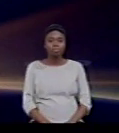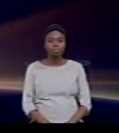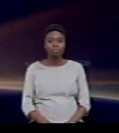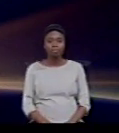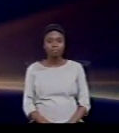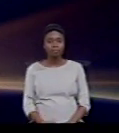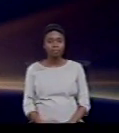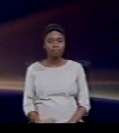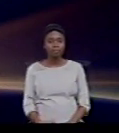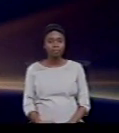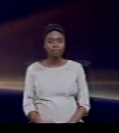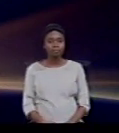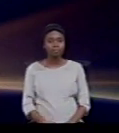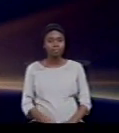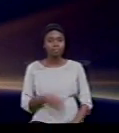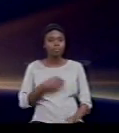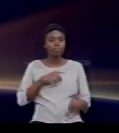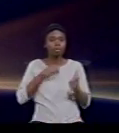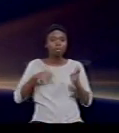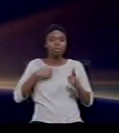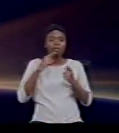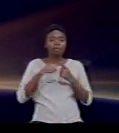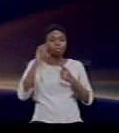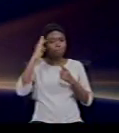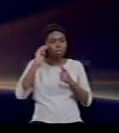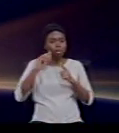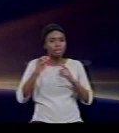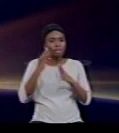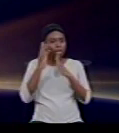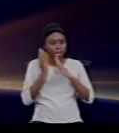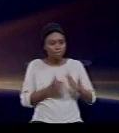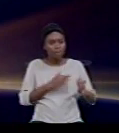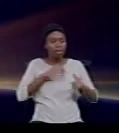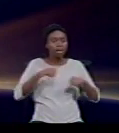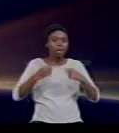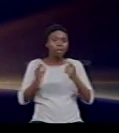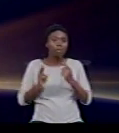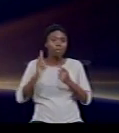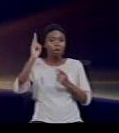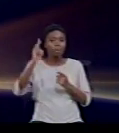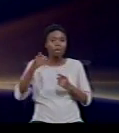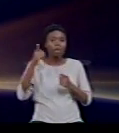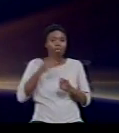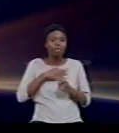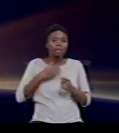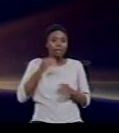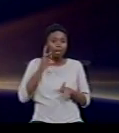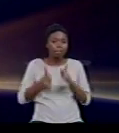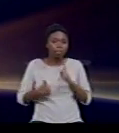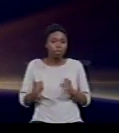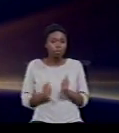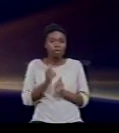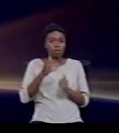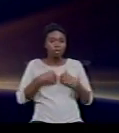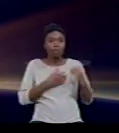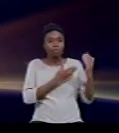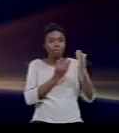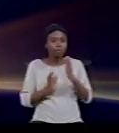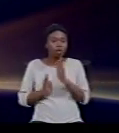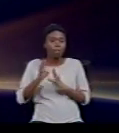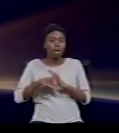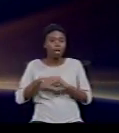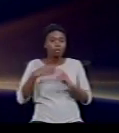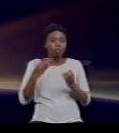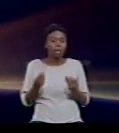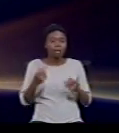33. And the Lord said unto Moses, Depart, and go up hence, thou and the people which thou hast brought